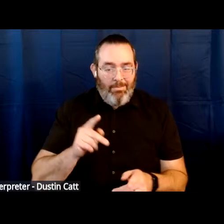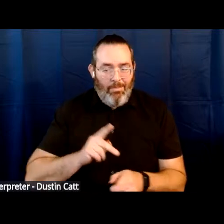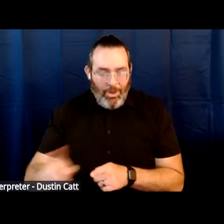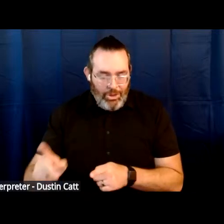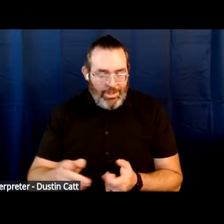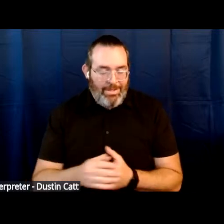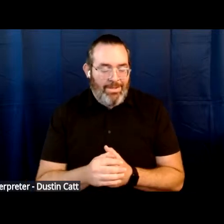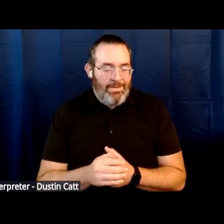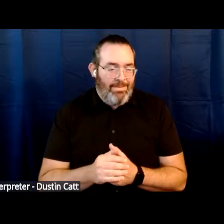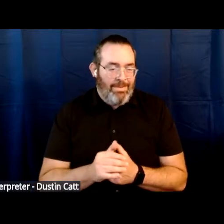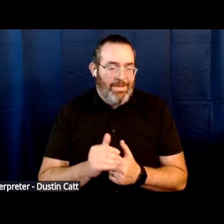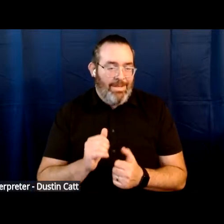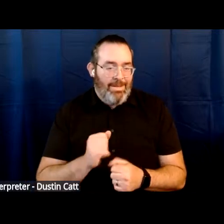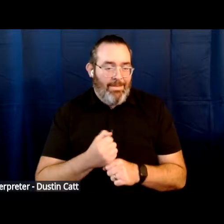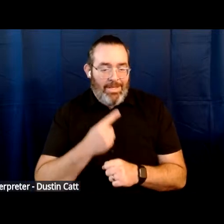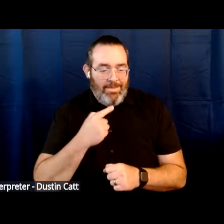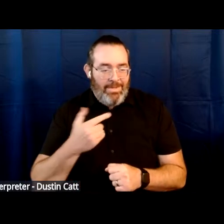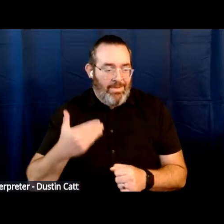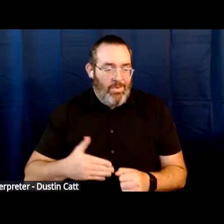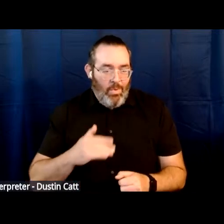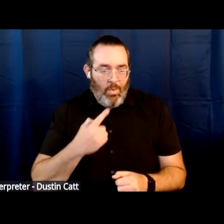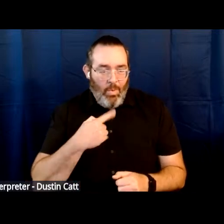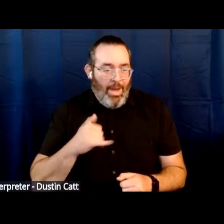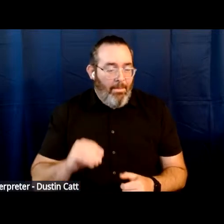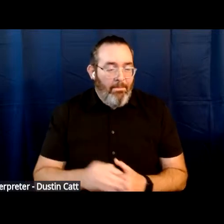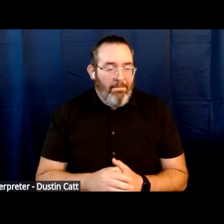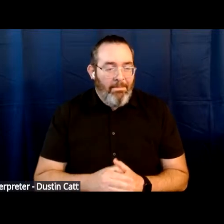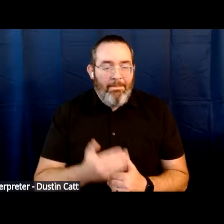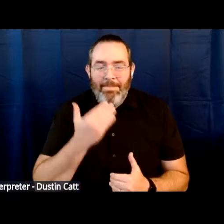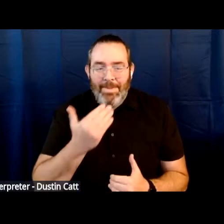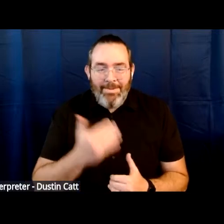who I am. Thank you.